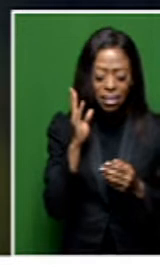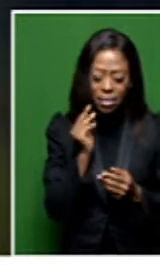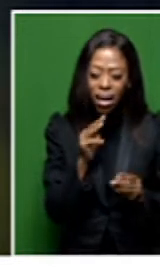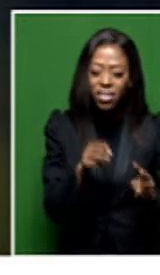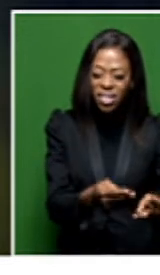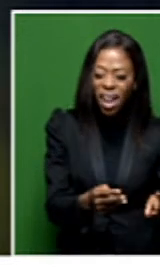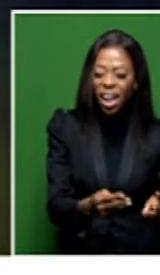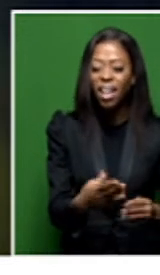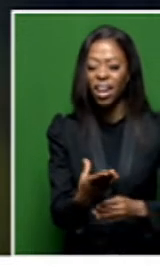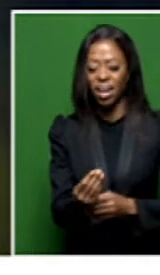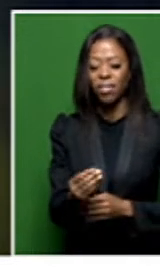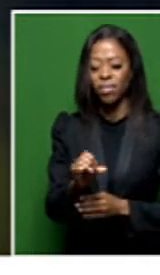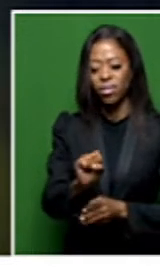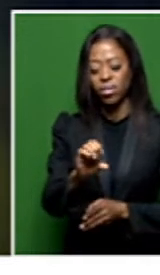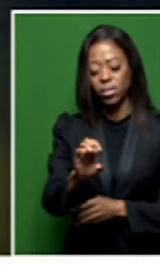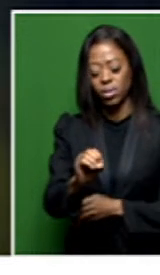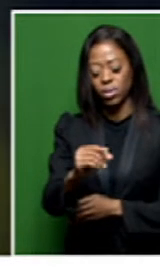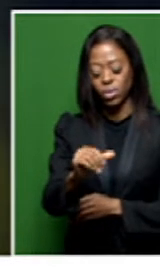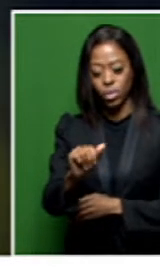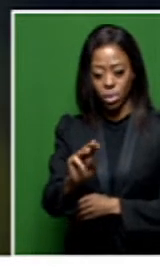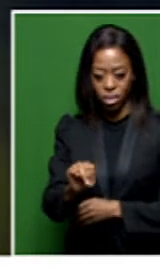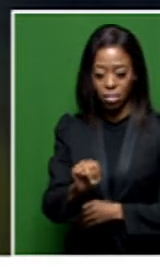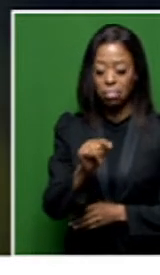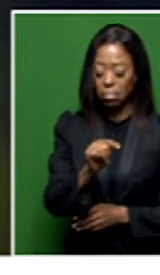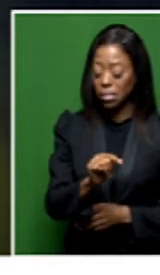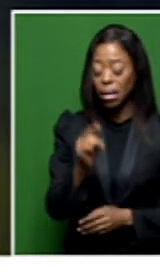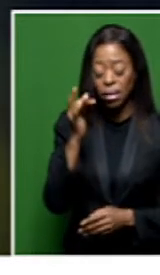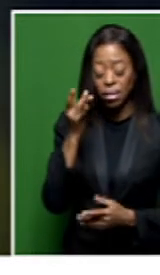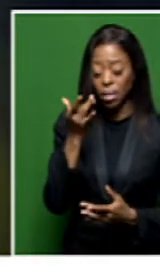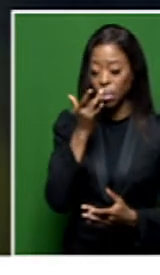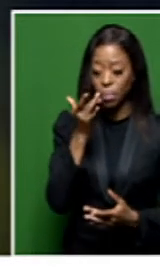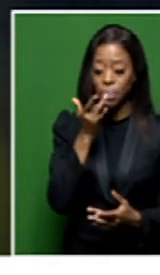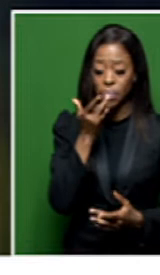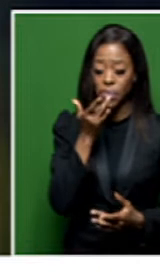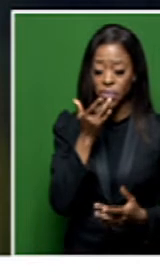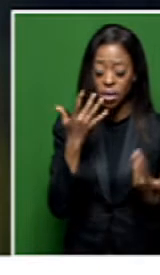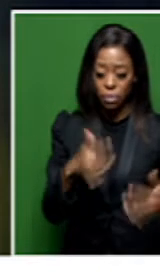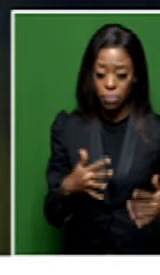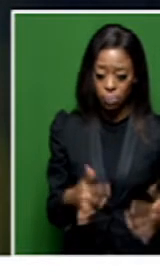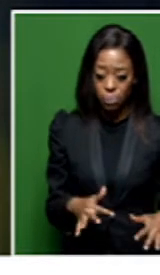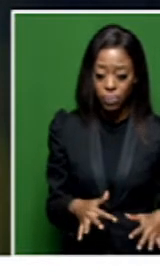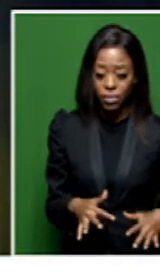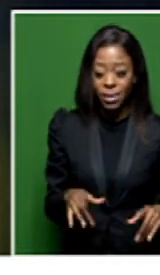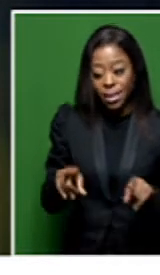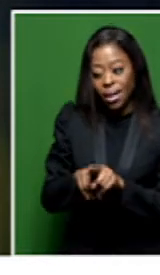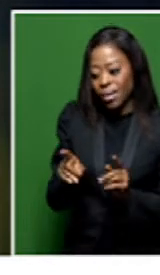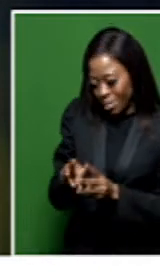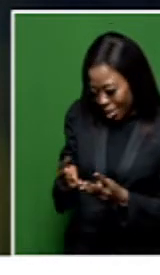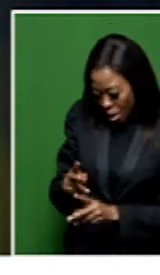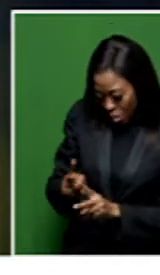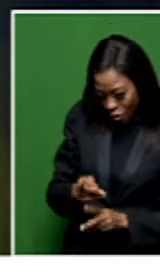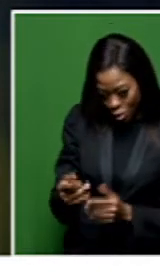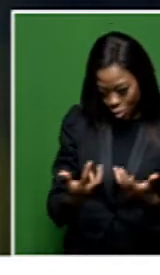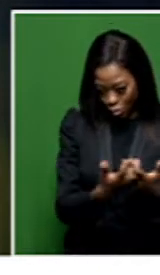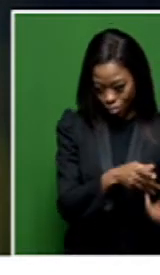salads using sorghum, which is one of my absolute favorite grains, which is the salad I'm going to make for you.